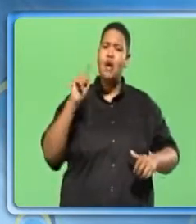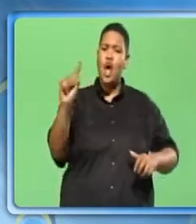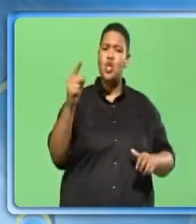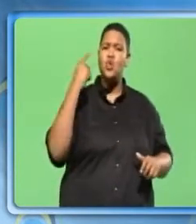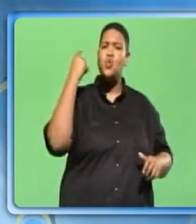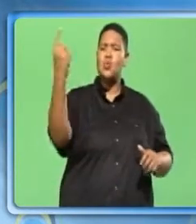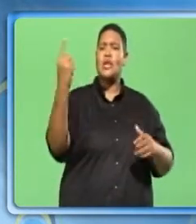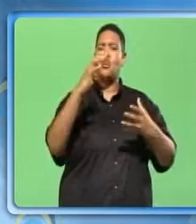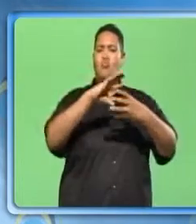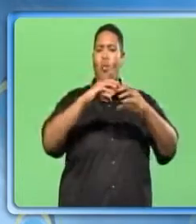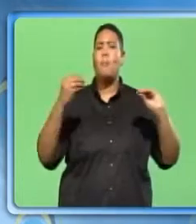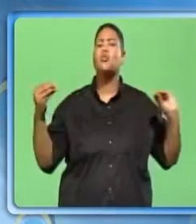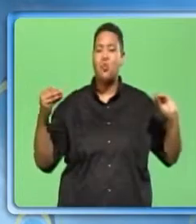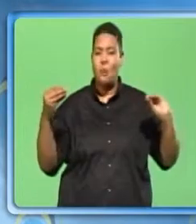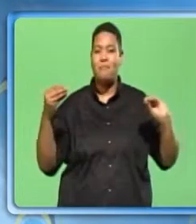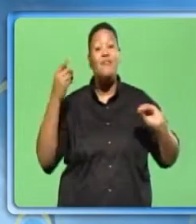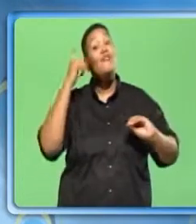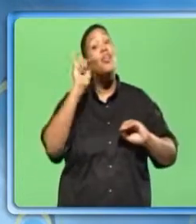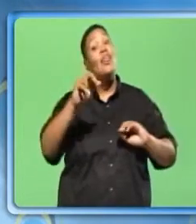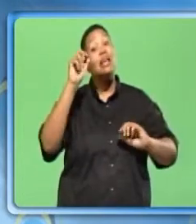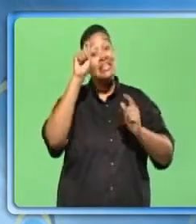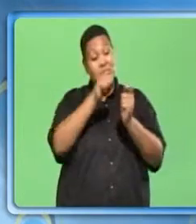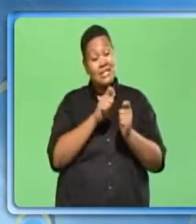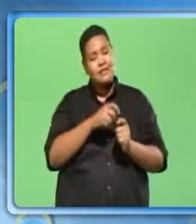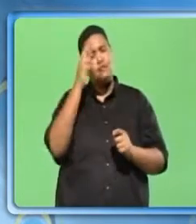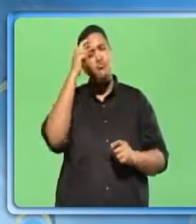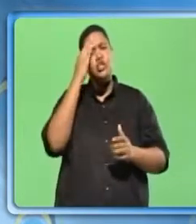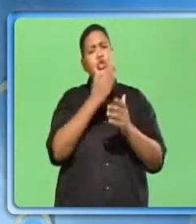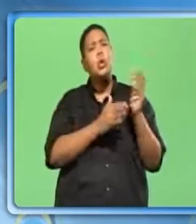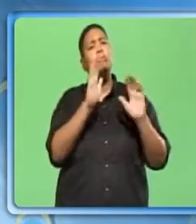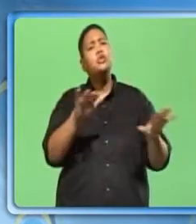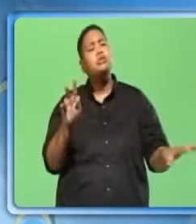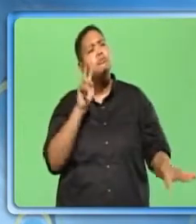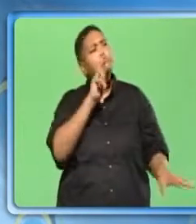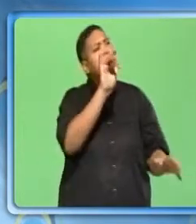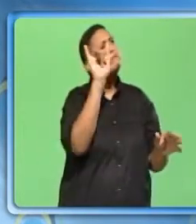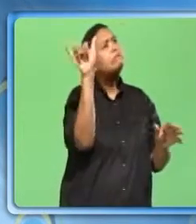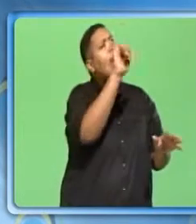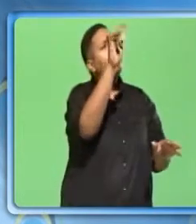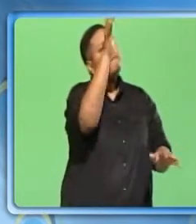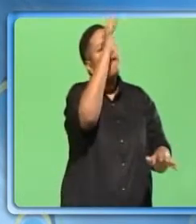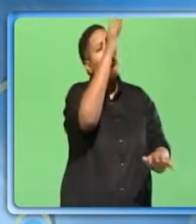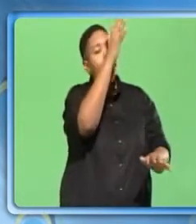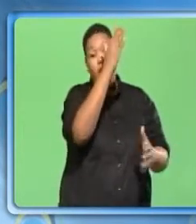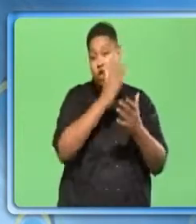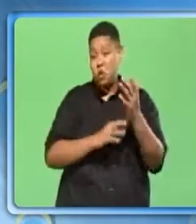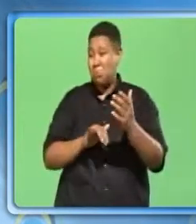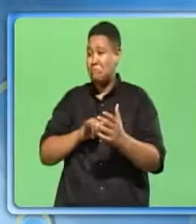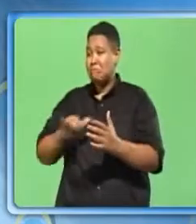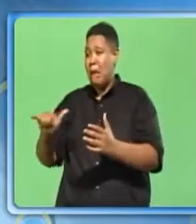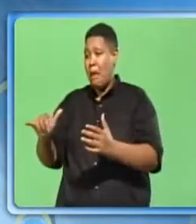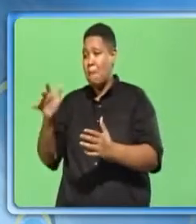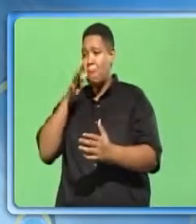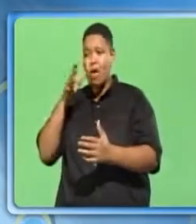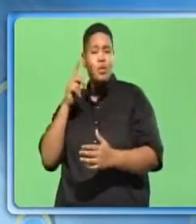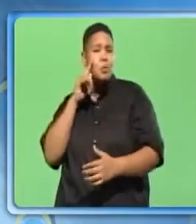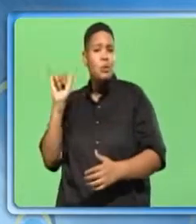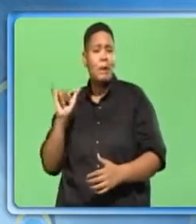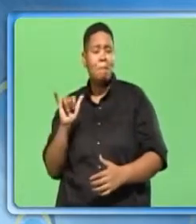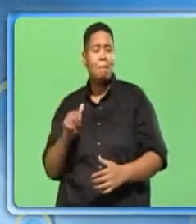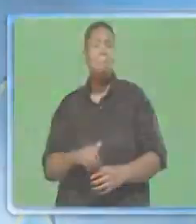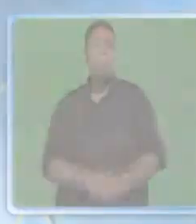of chromosomes. For this reason, some children may resemble their father and some may resemble their mother.